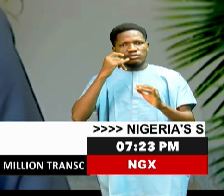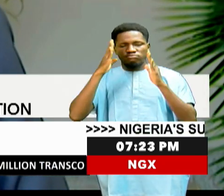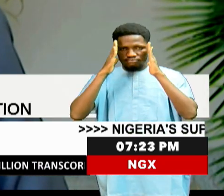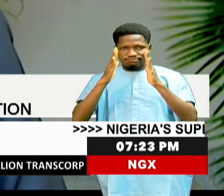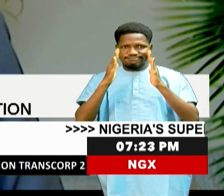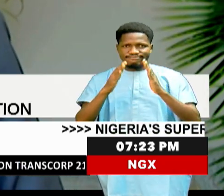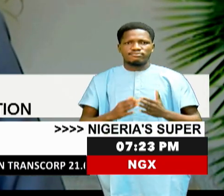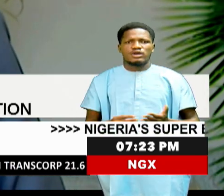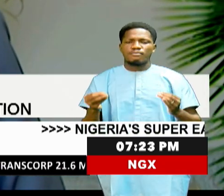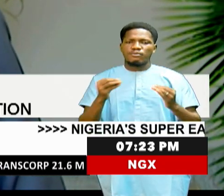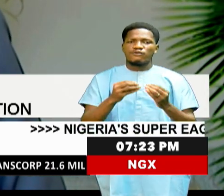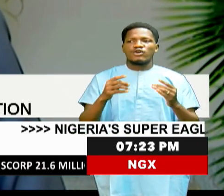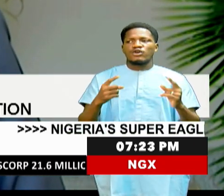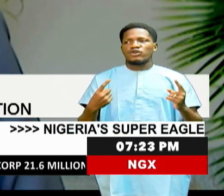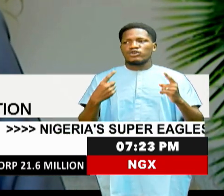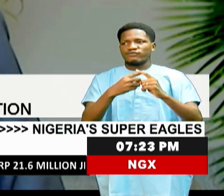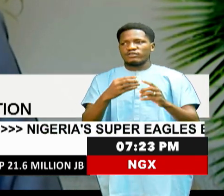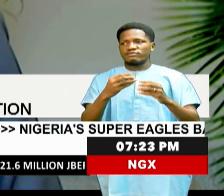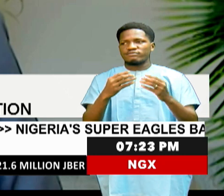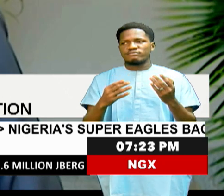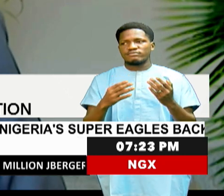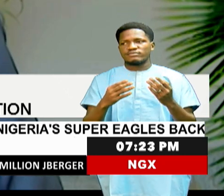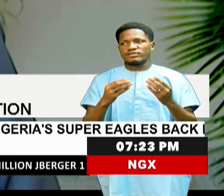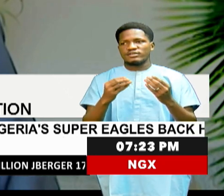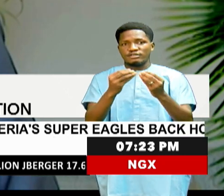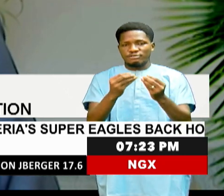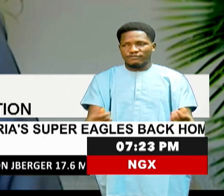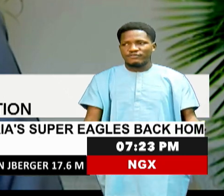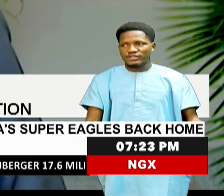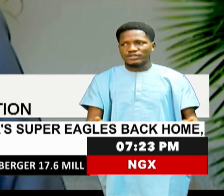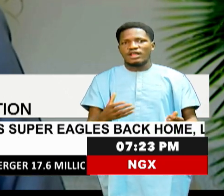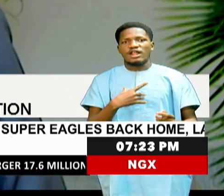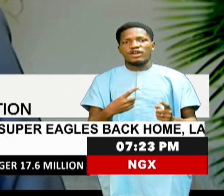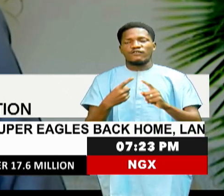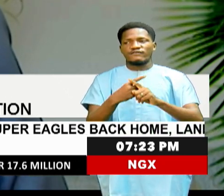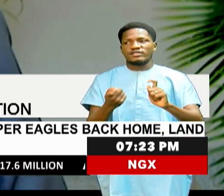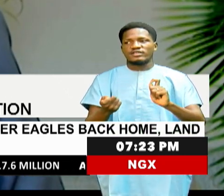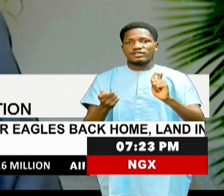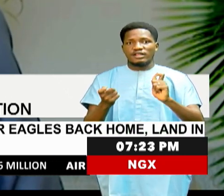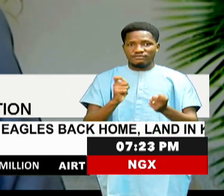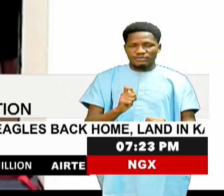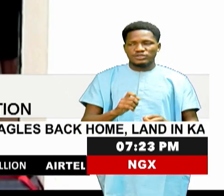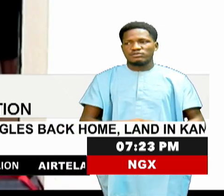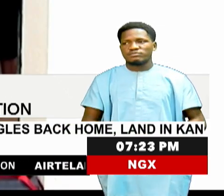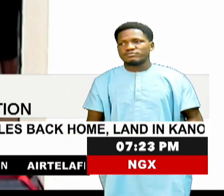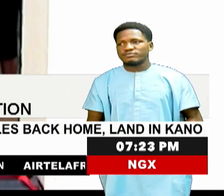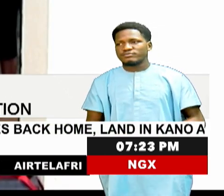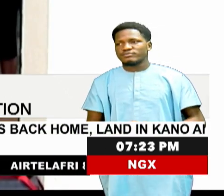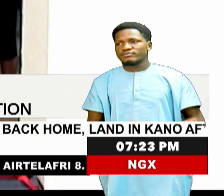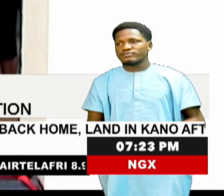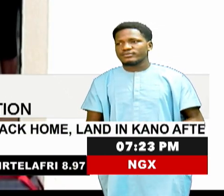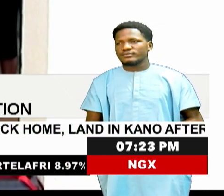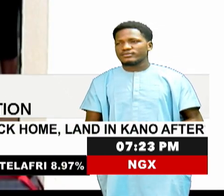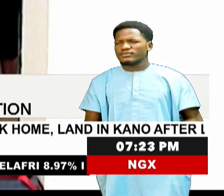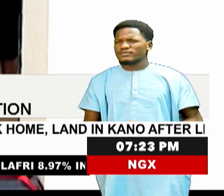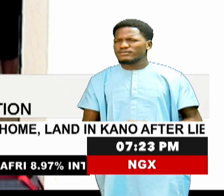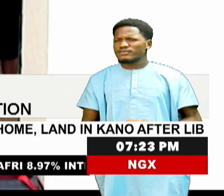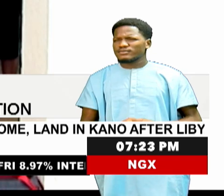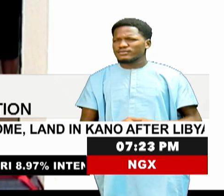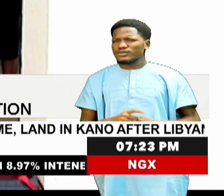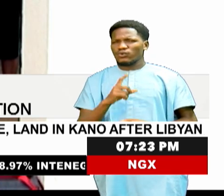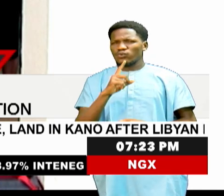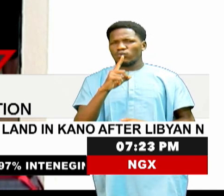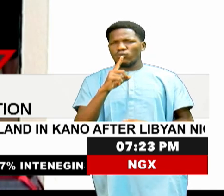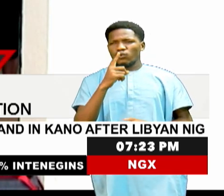prevention, more of conflict sensitivity, more of conflict transformation if we are going to make the necessary change. One organization can